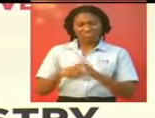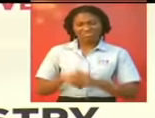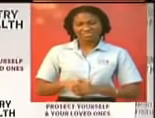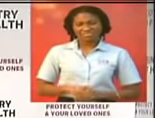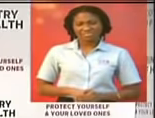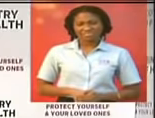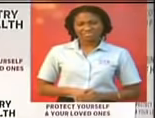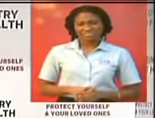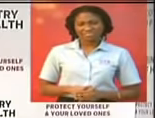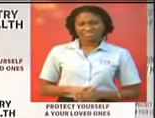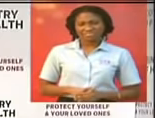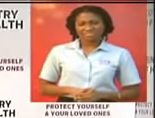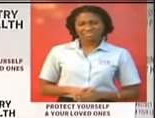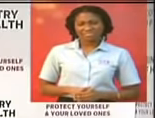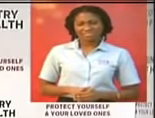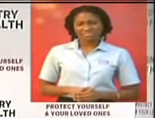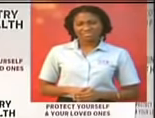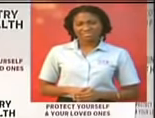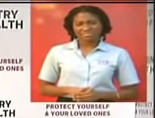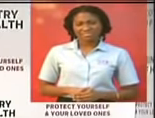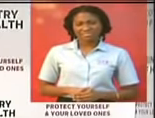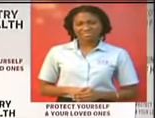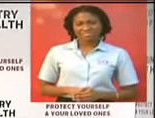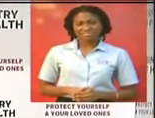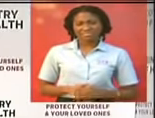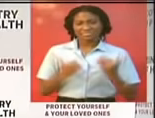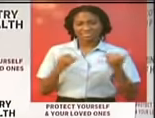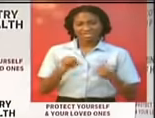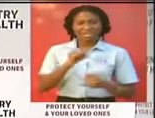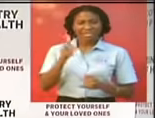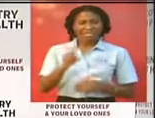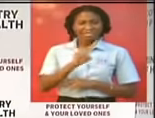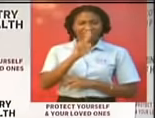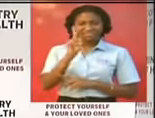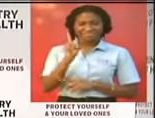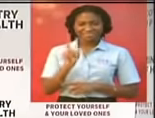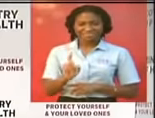CMO. We go back to AZP for a follow-up question.